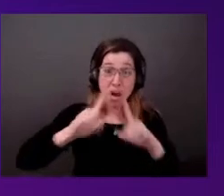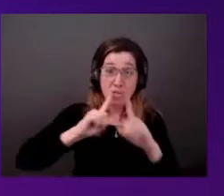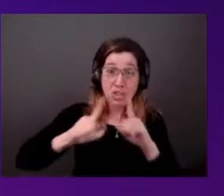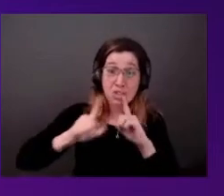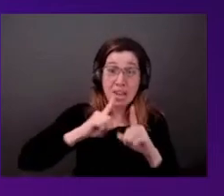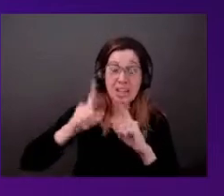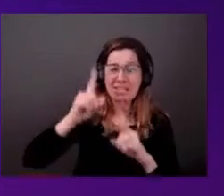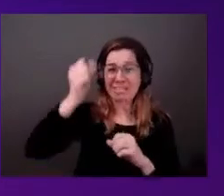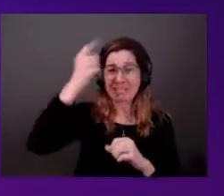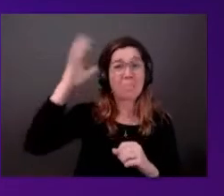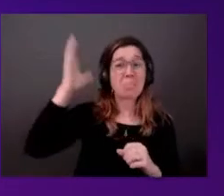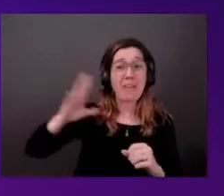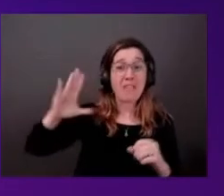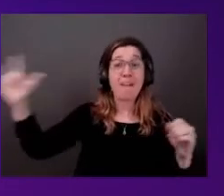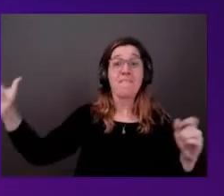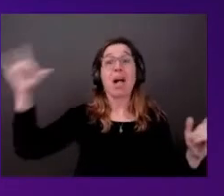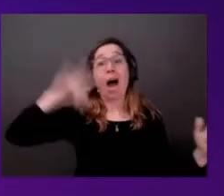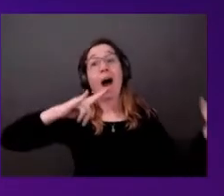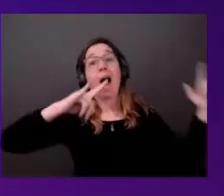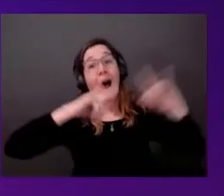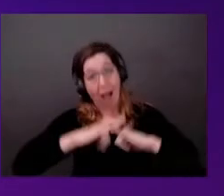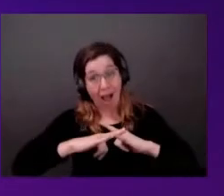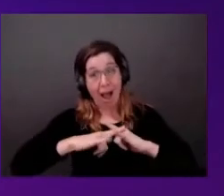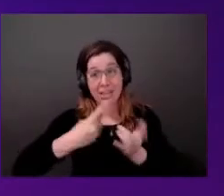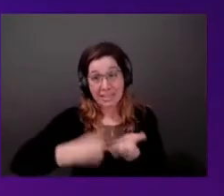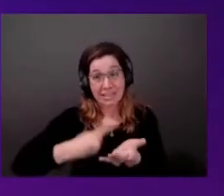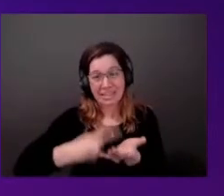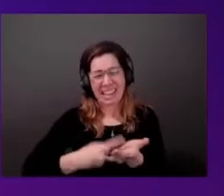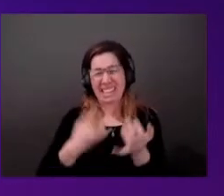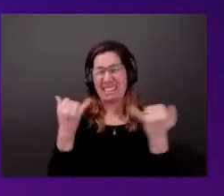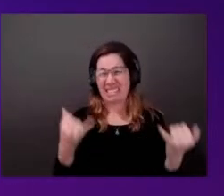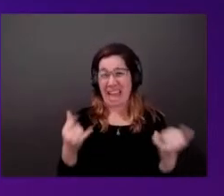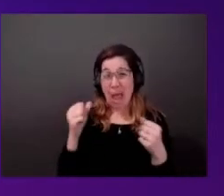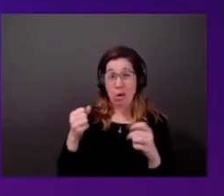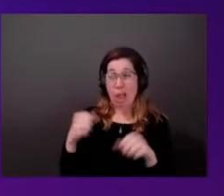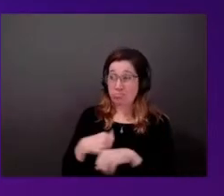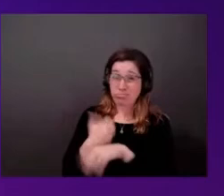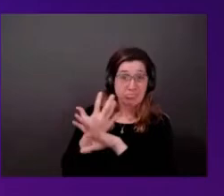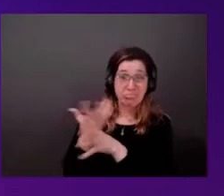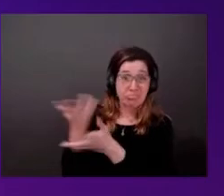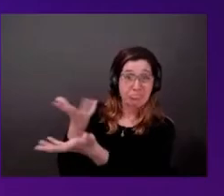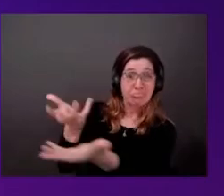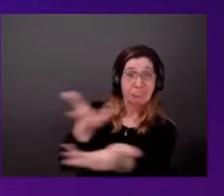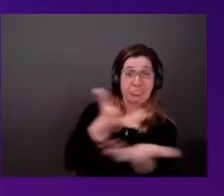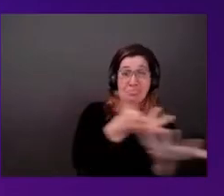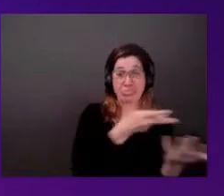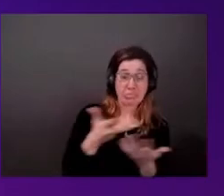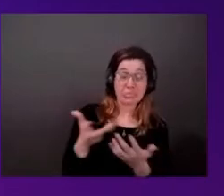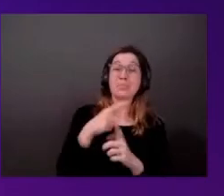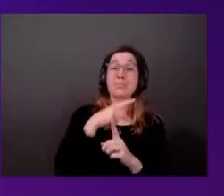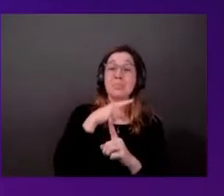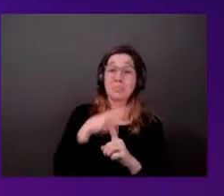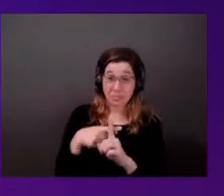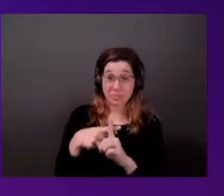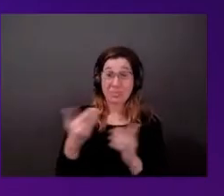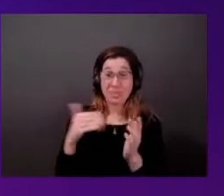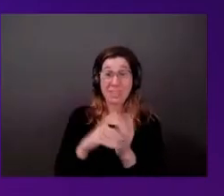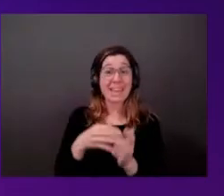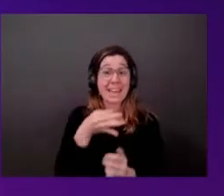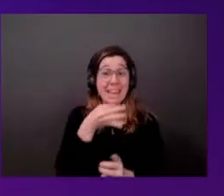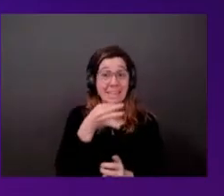to travel to. And on the other side with inclusion is it's allowing us to bring experts into